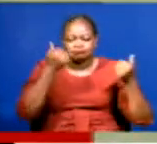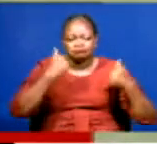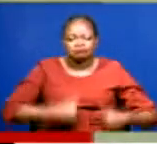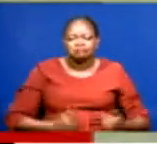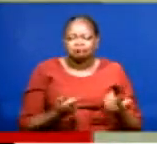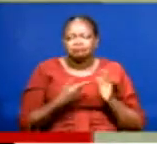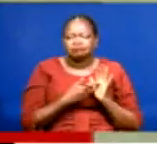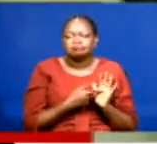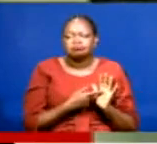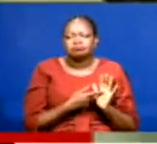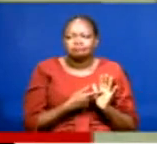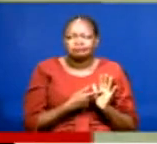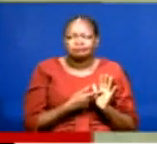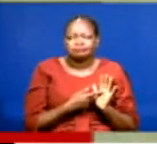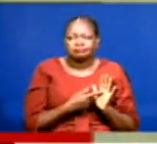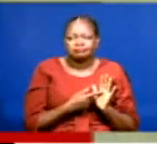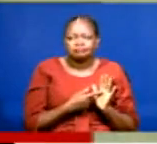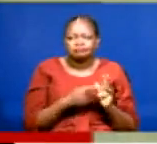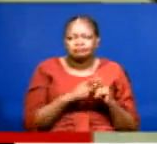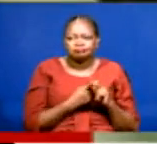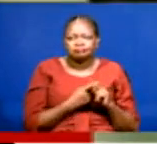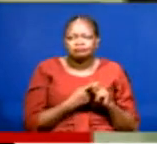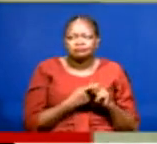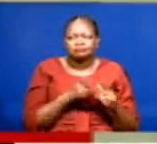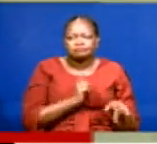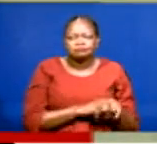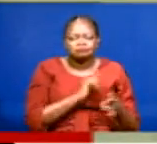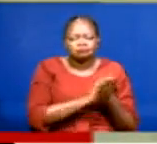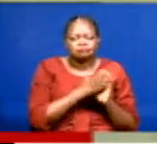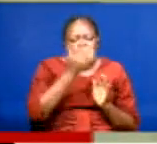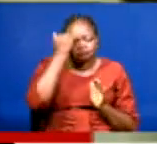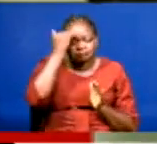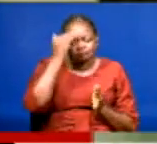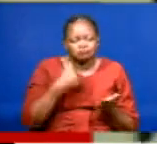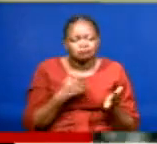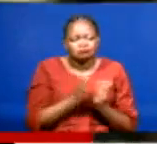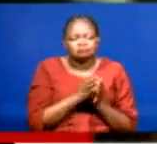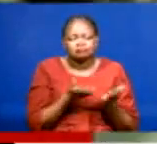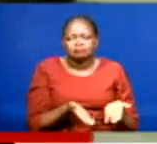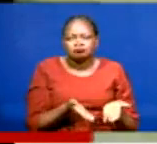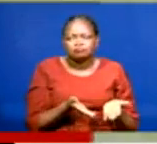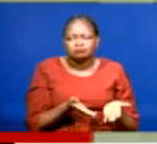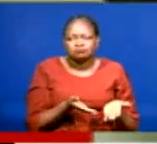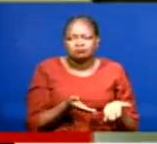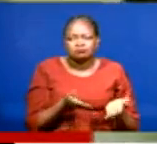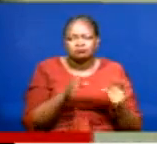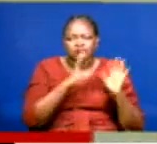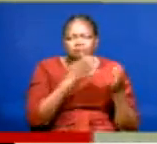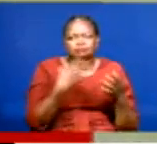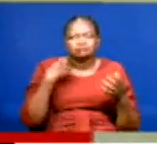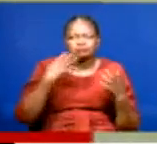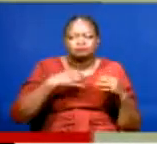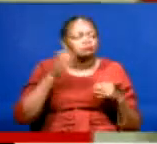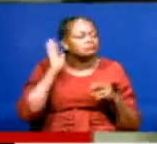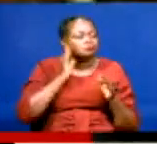for example, I started when nobody knew about Sarah, and right now I'm a world champ. People can hear my